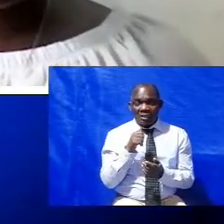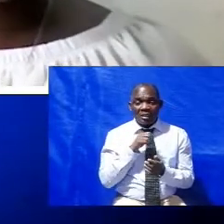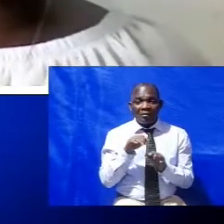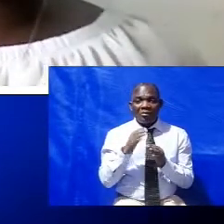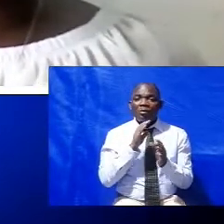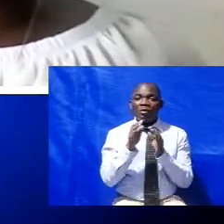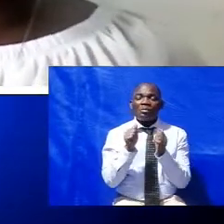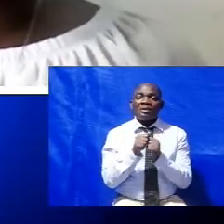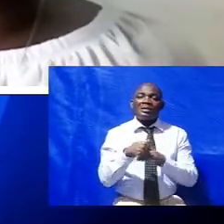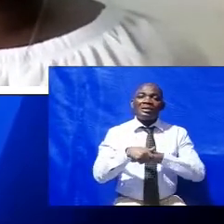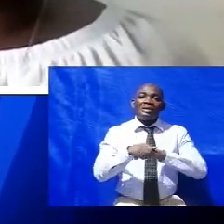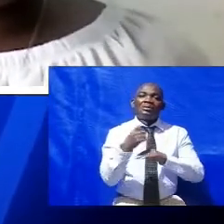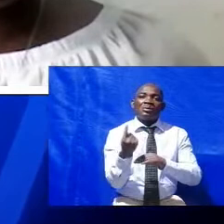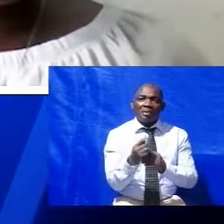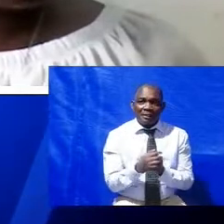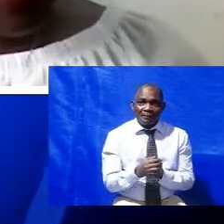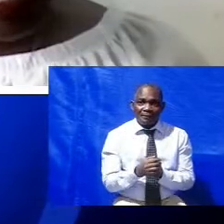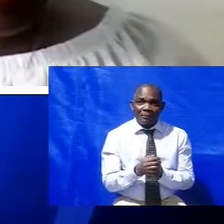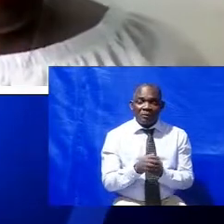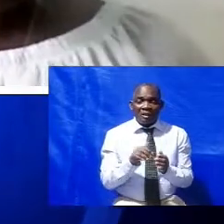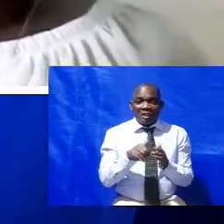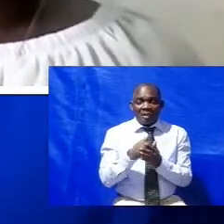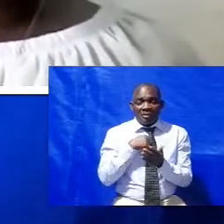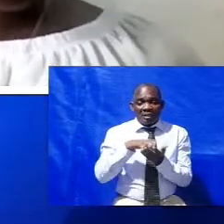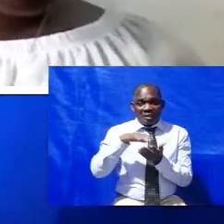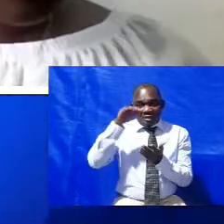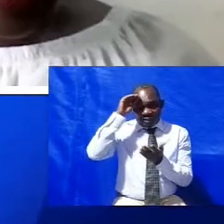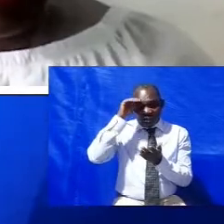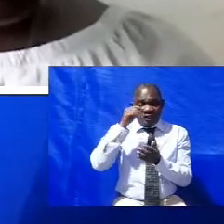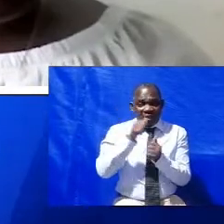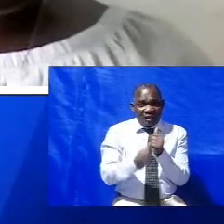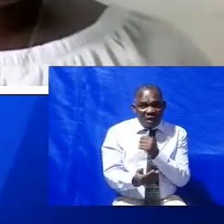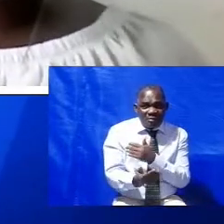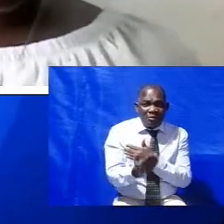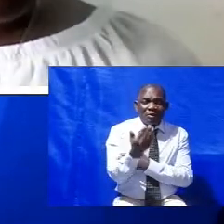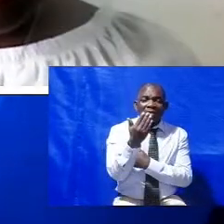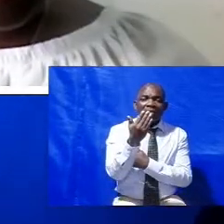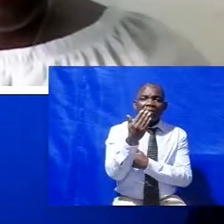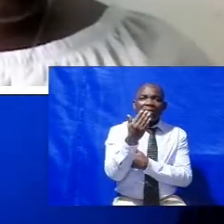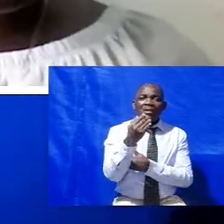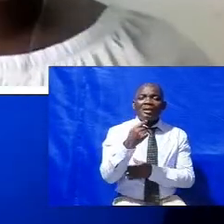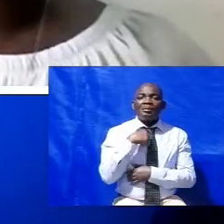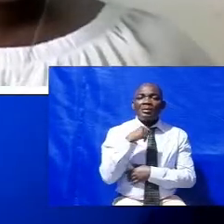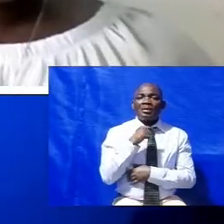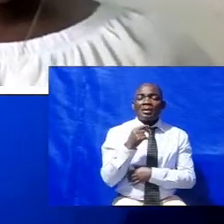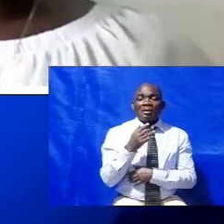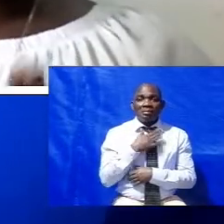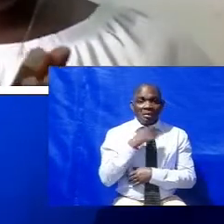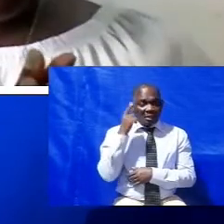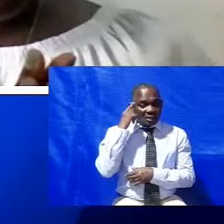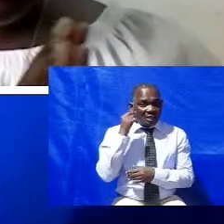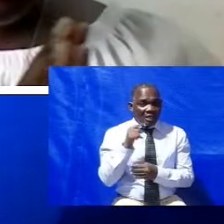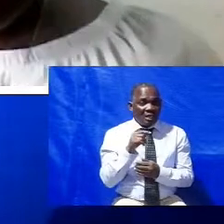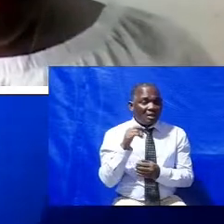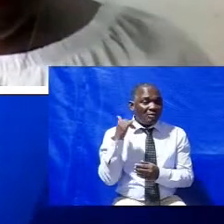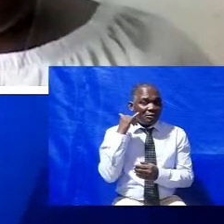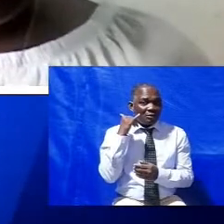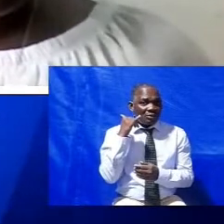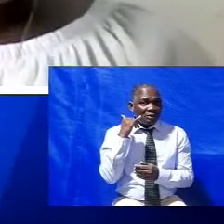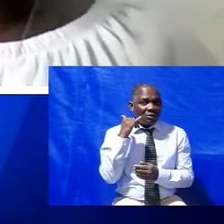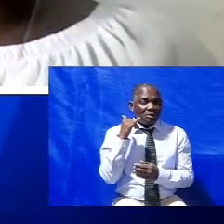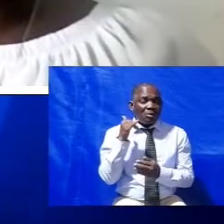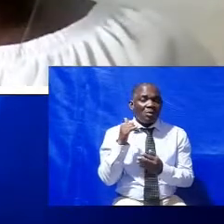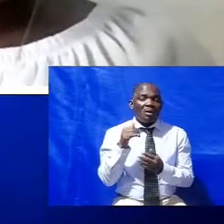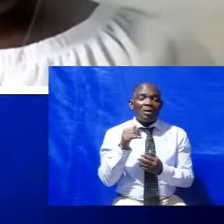family, they only communicated in English. Okay. So this is what I had to do. Every morning, I would take my little